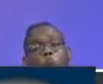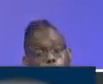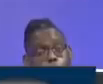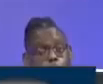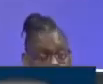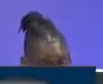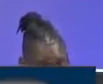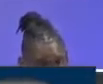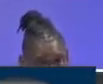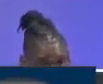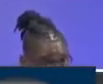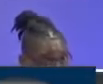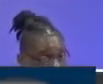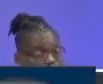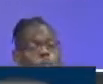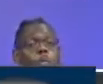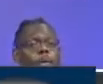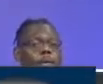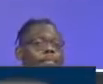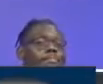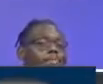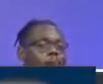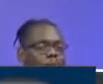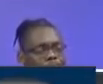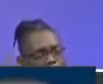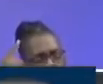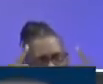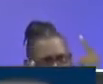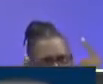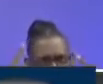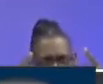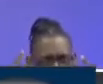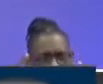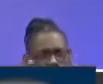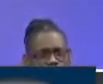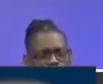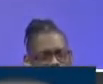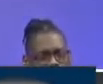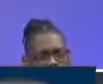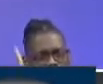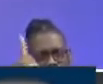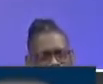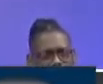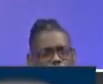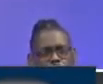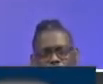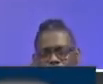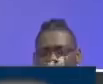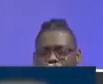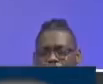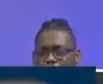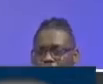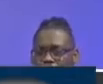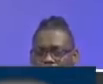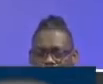make that period from Friday to the following Monday a period of personal sacrifice,